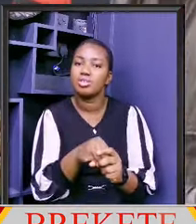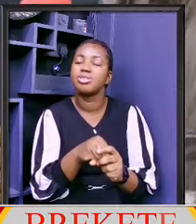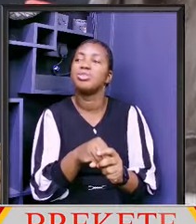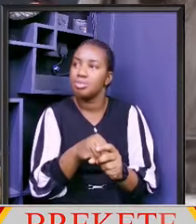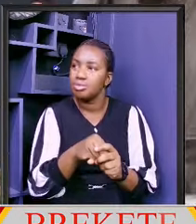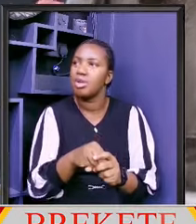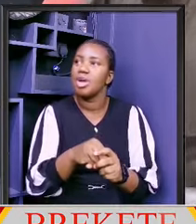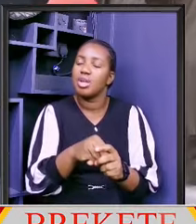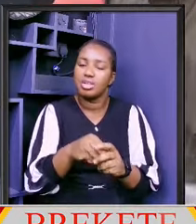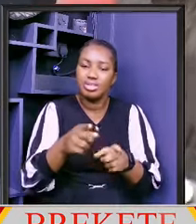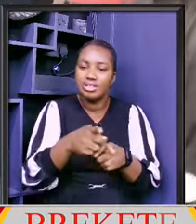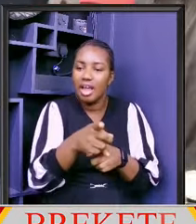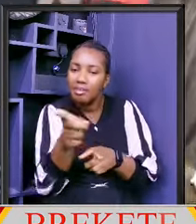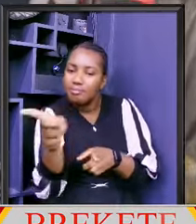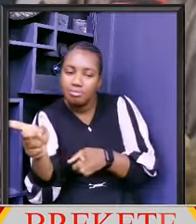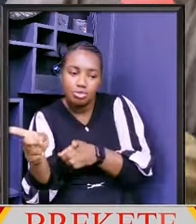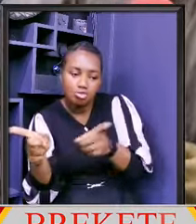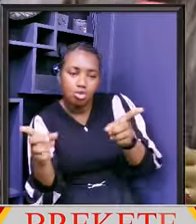of money.